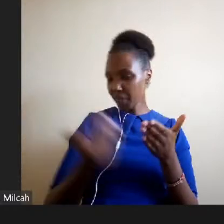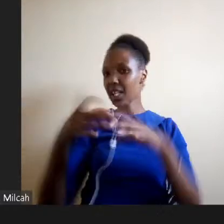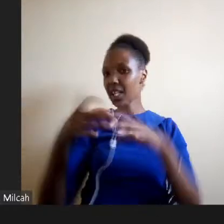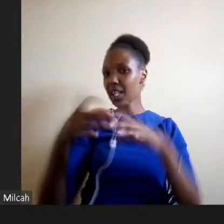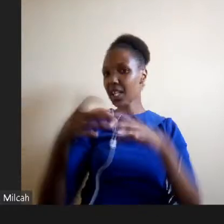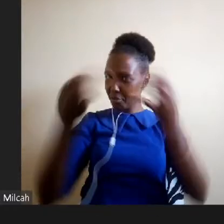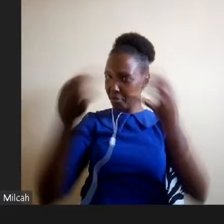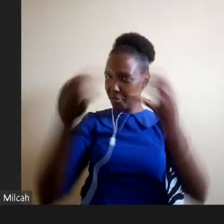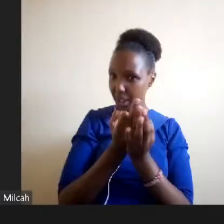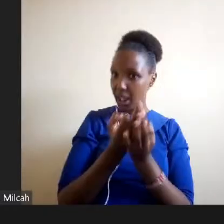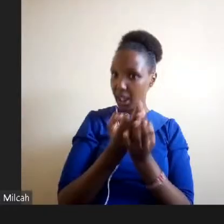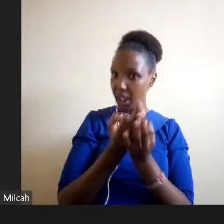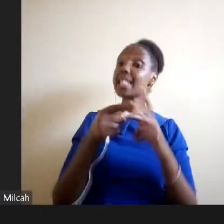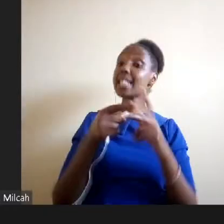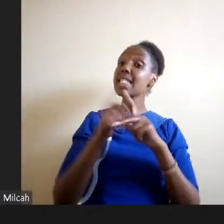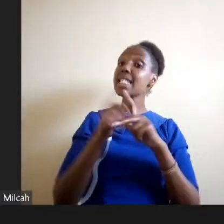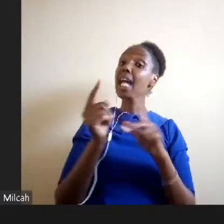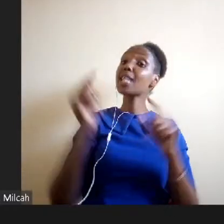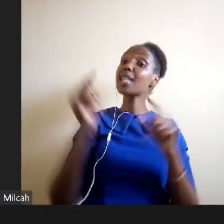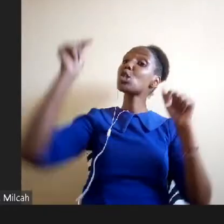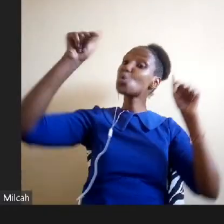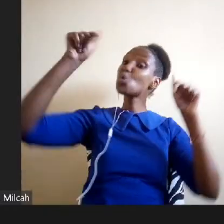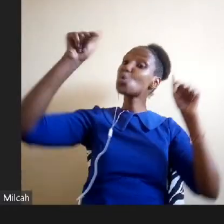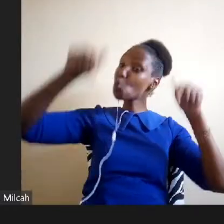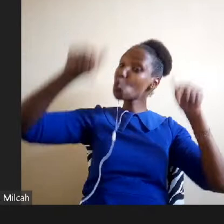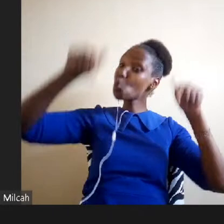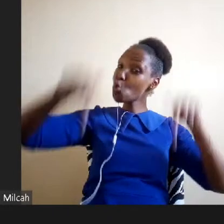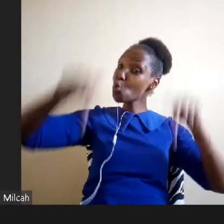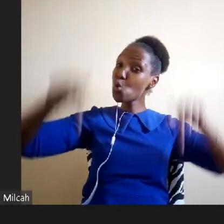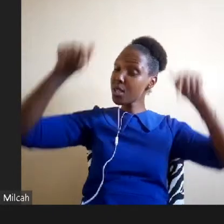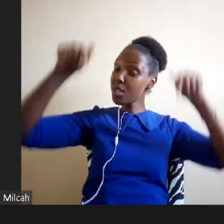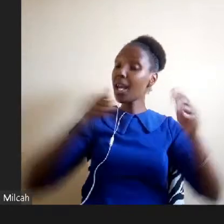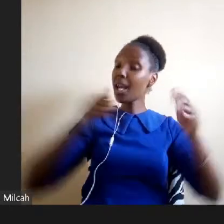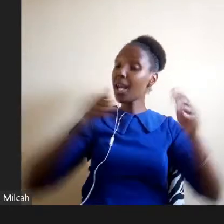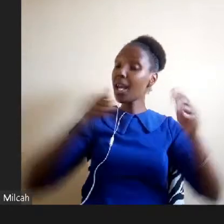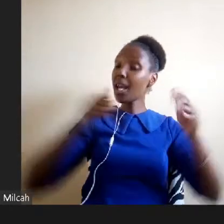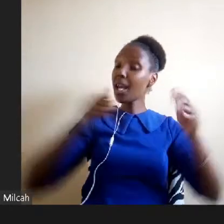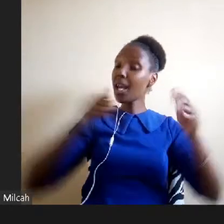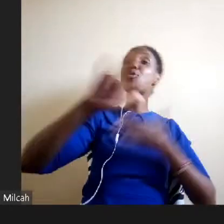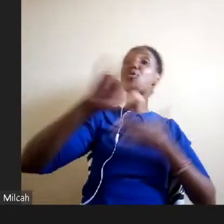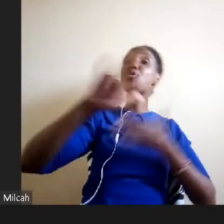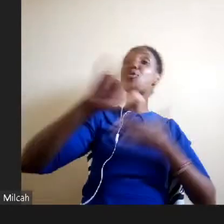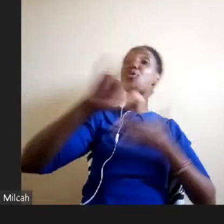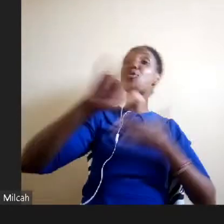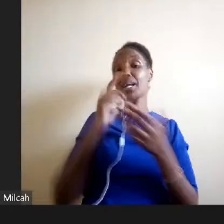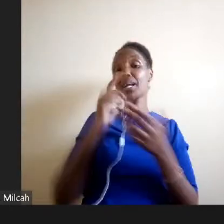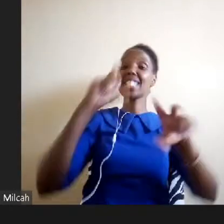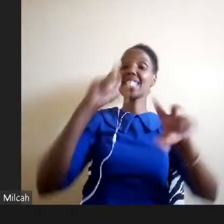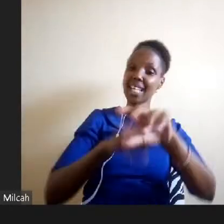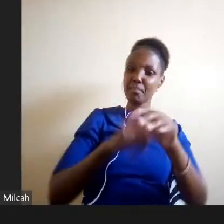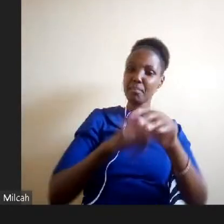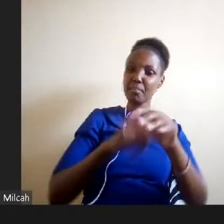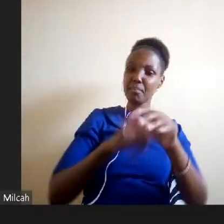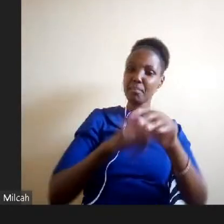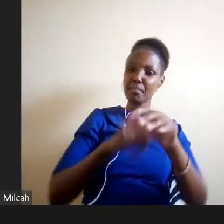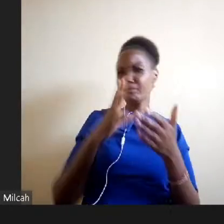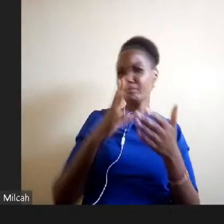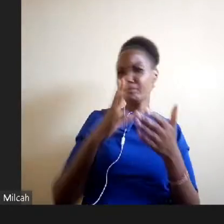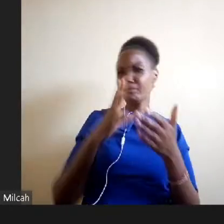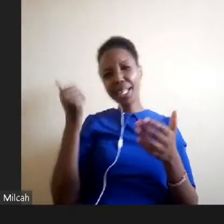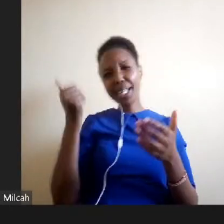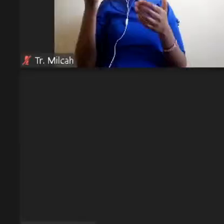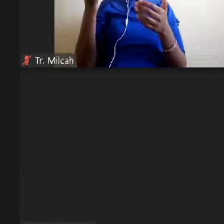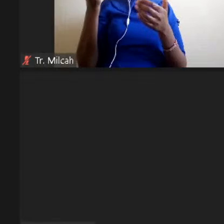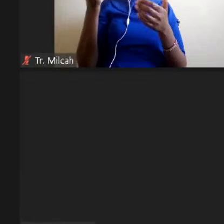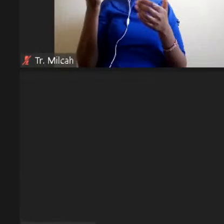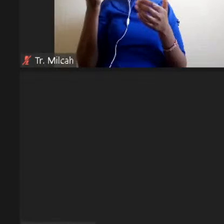as today and throughout your parenting journey. Please share with us what you have learned, what was your best takeout, and what